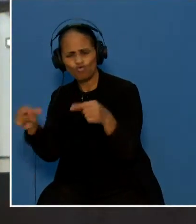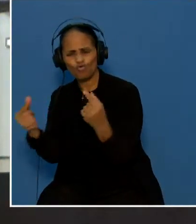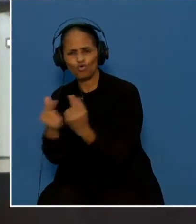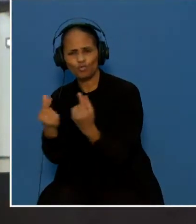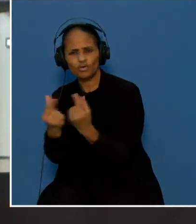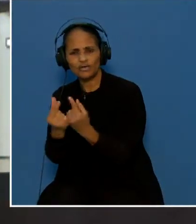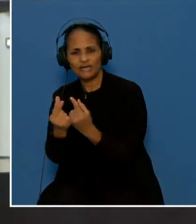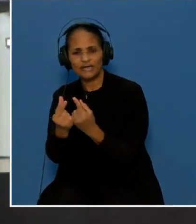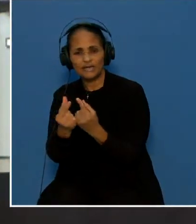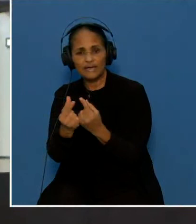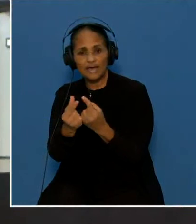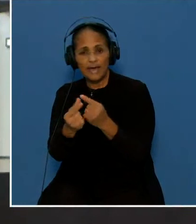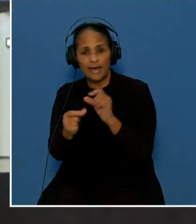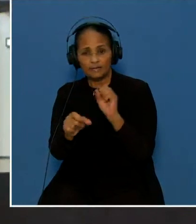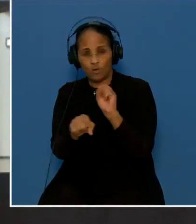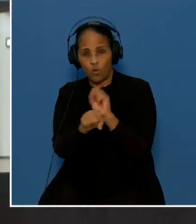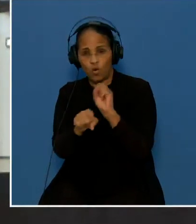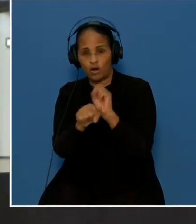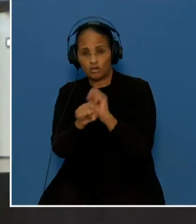as employees of bars,